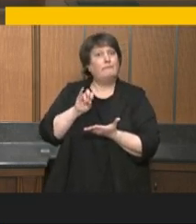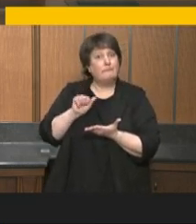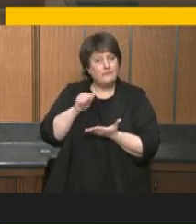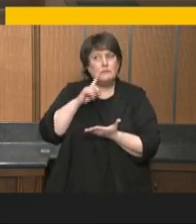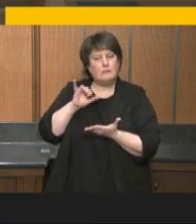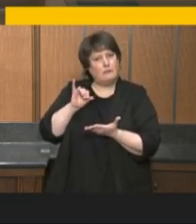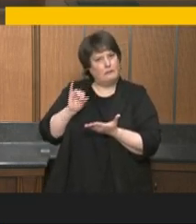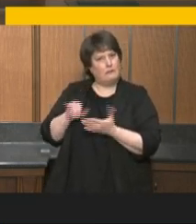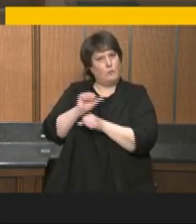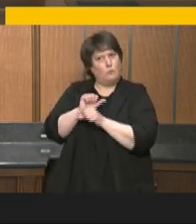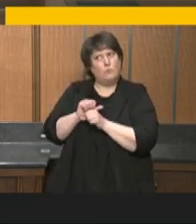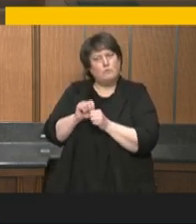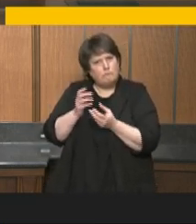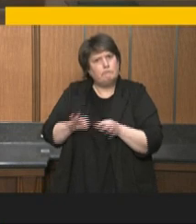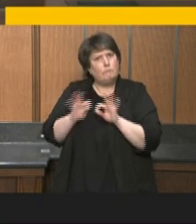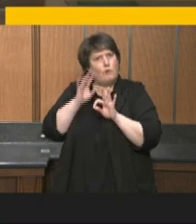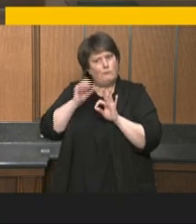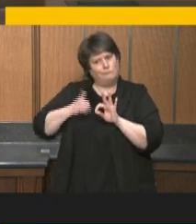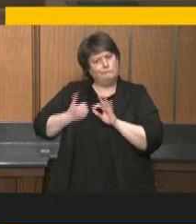our country